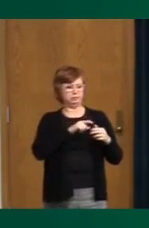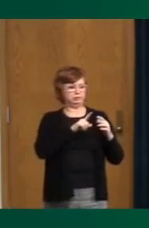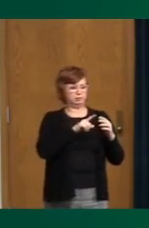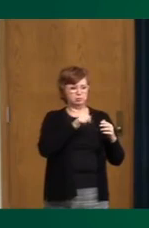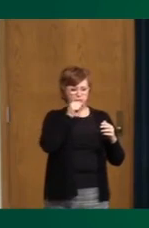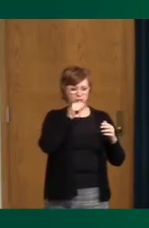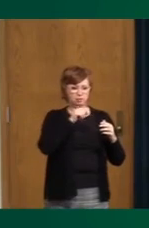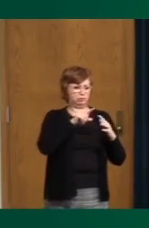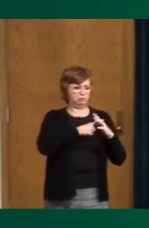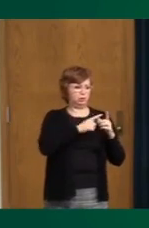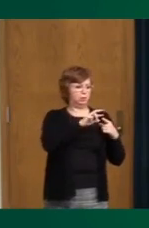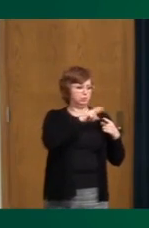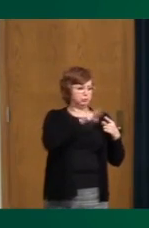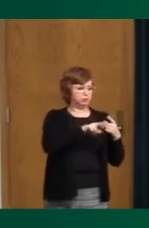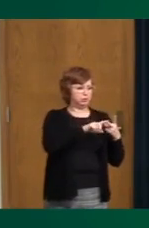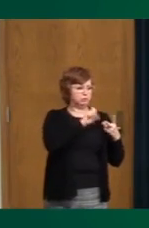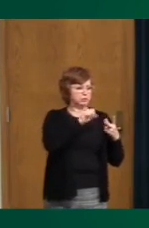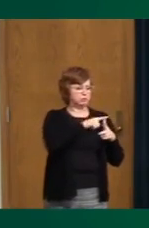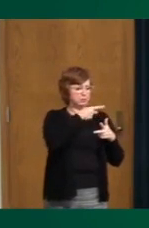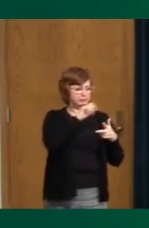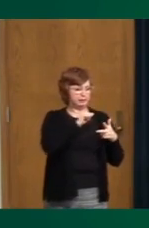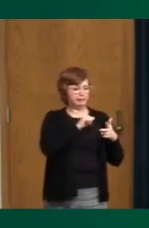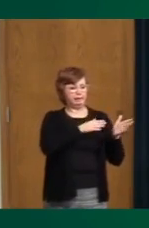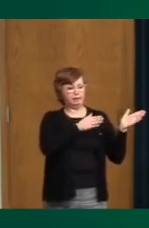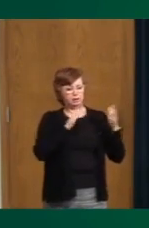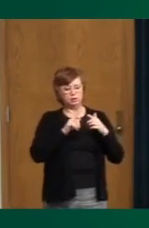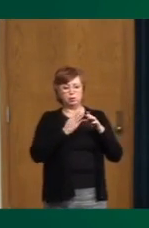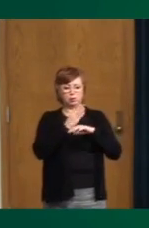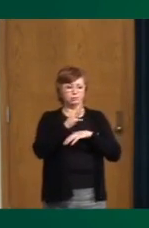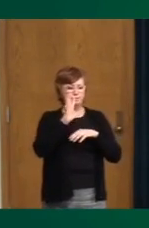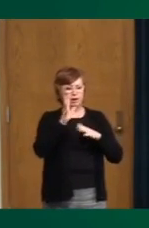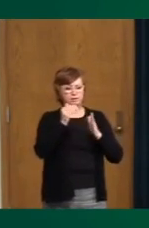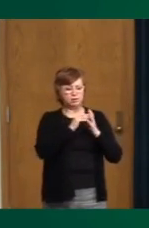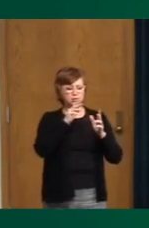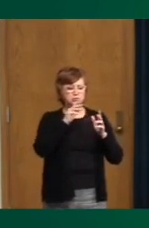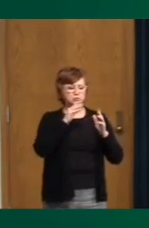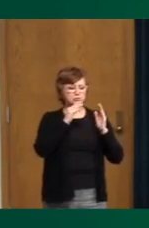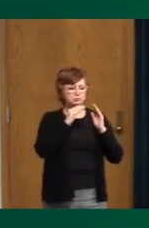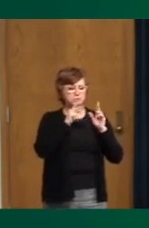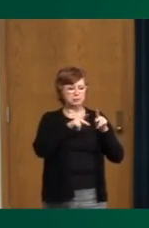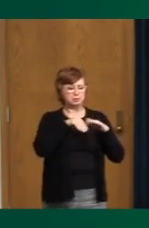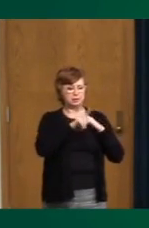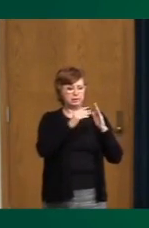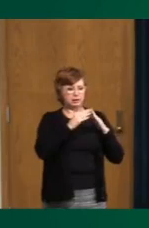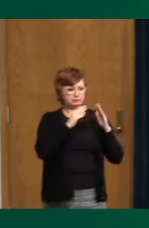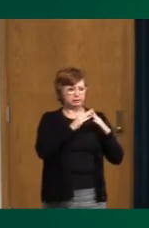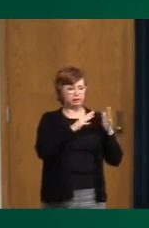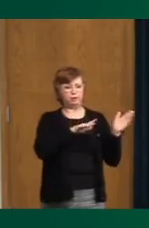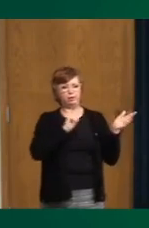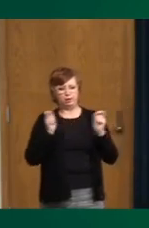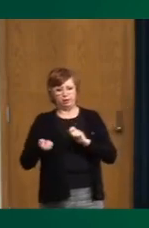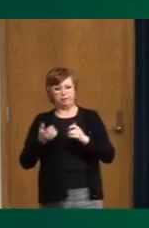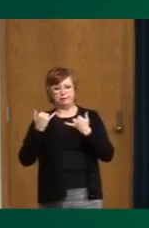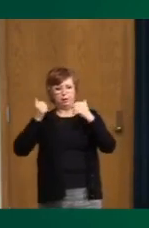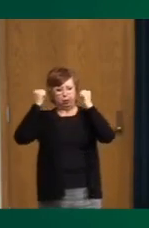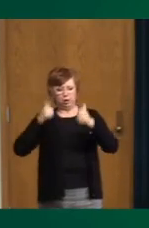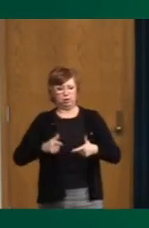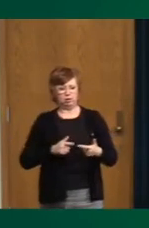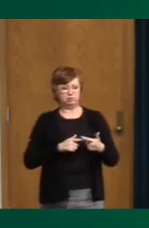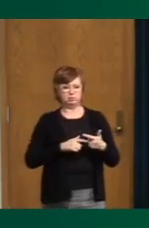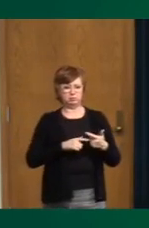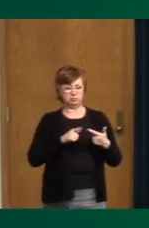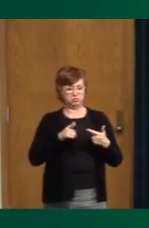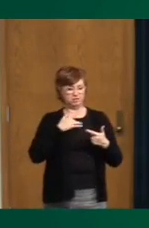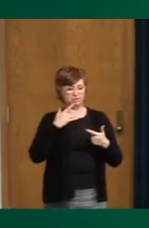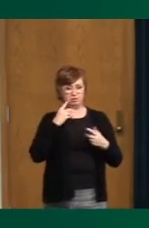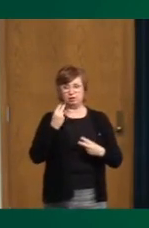then, or any of the messaging around masks from the government or from public health? No, not at all. Last week we introduced